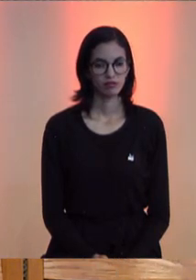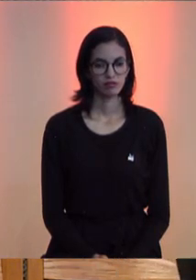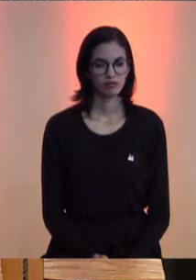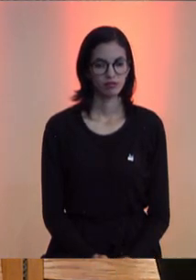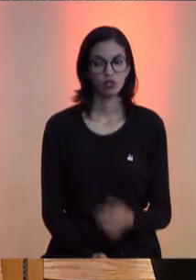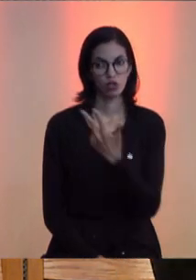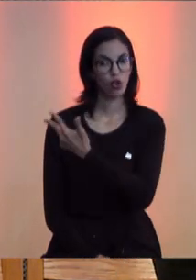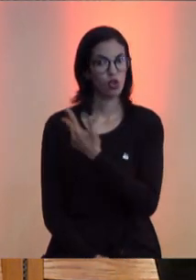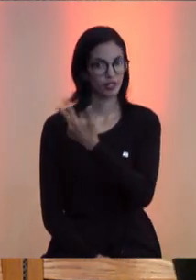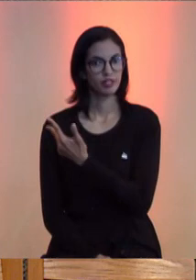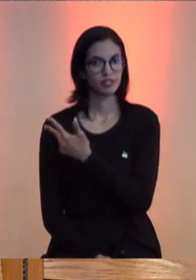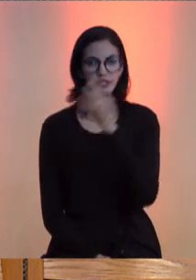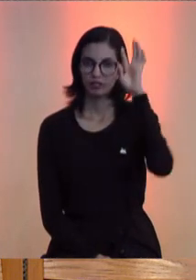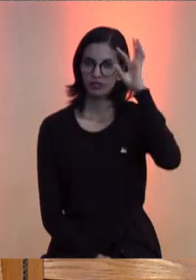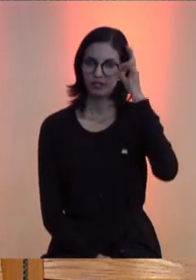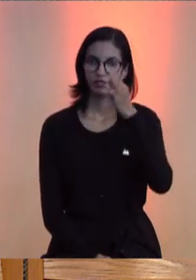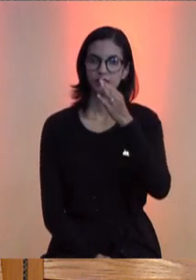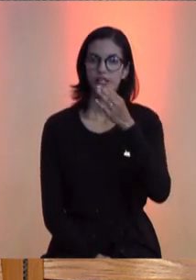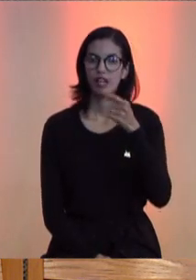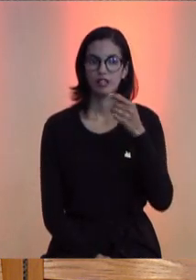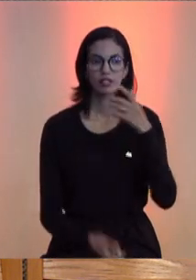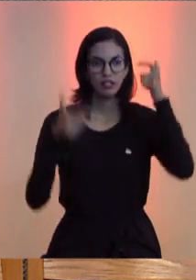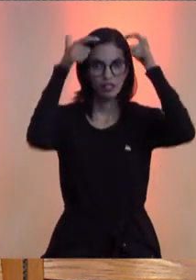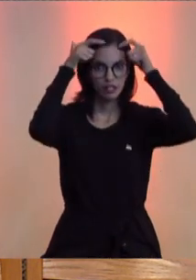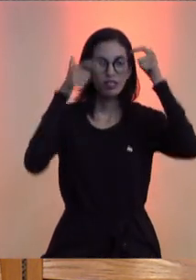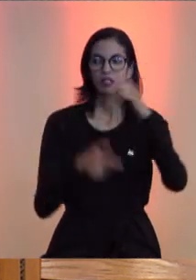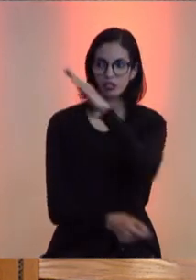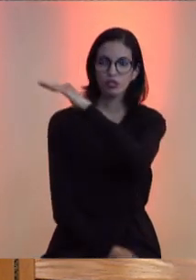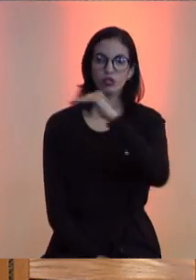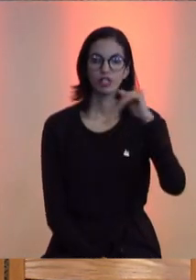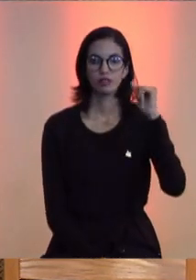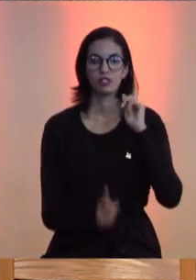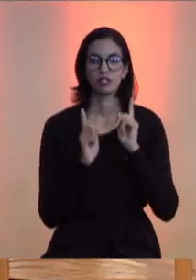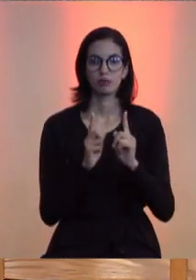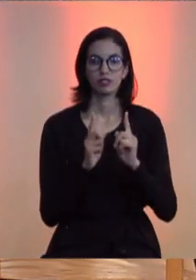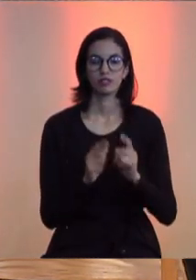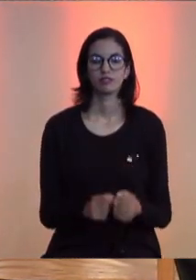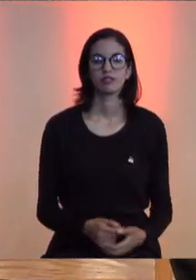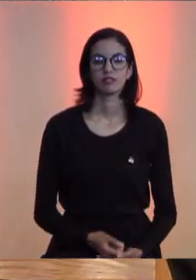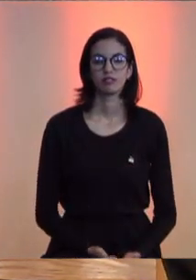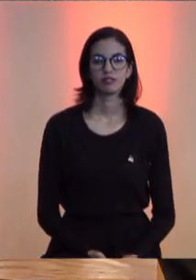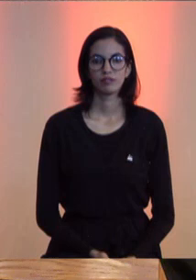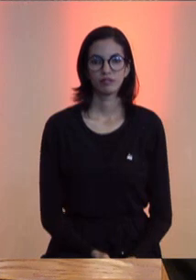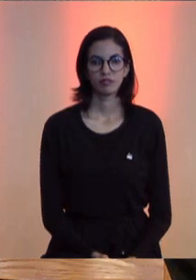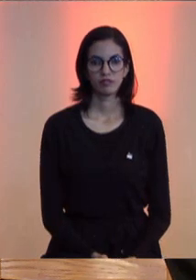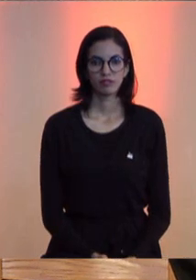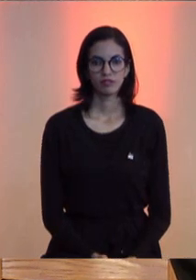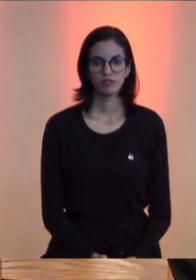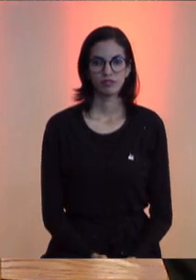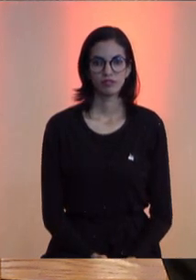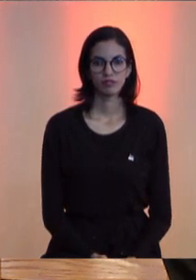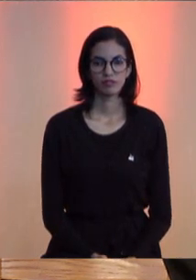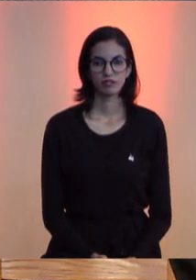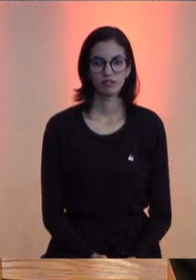Shadrach, Meshach y Abednego que iban a ser convocados a ese acontecimiento. Because sometimes the devil will come and will tempt